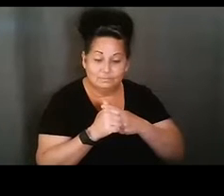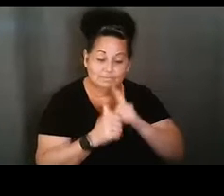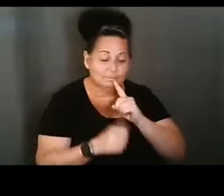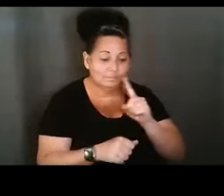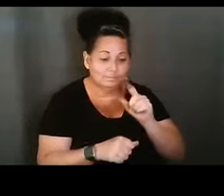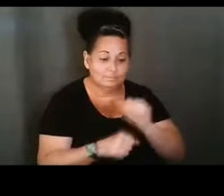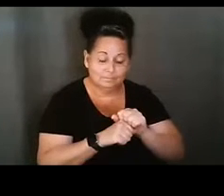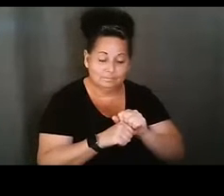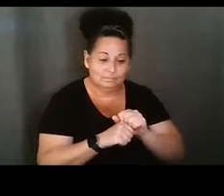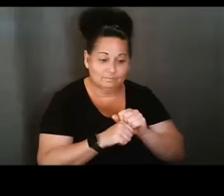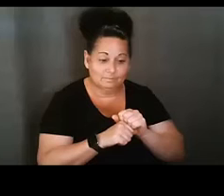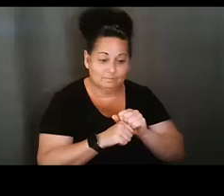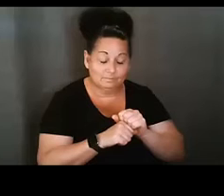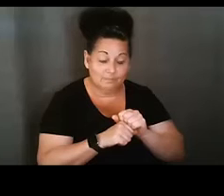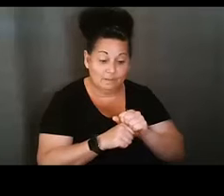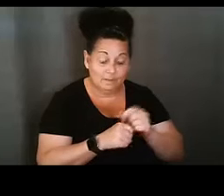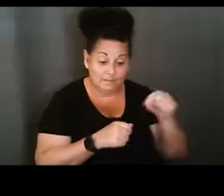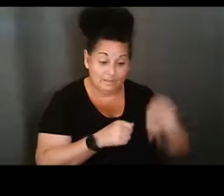to the pandemic?